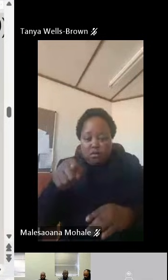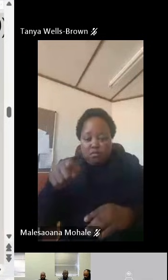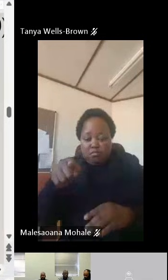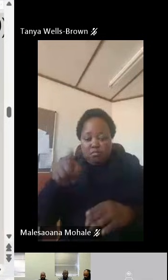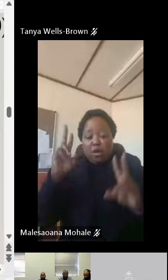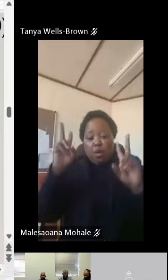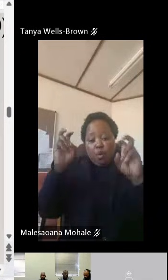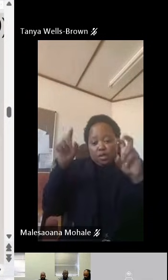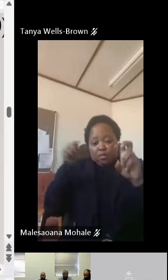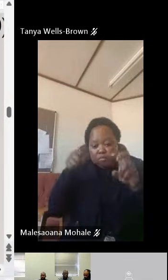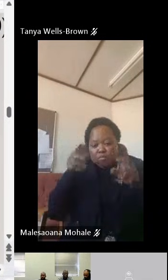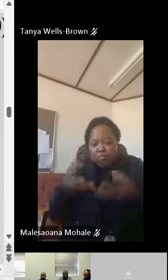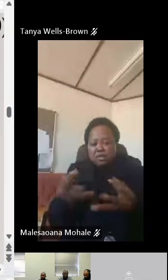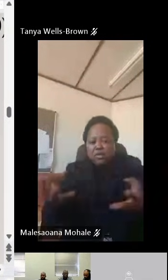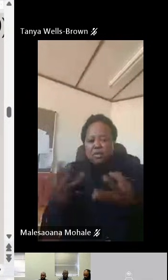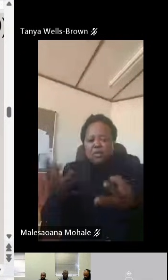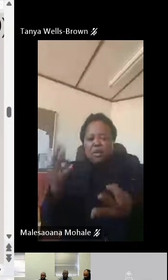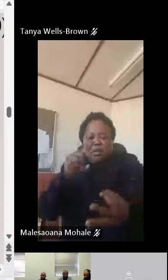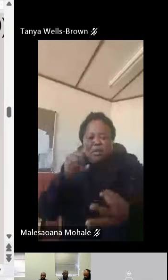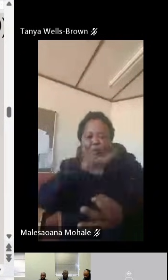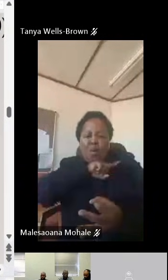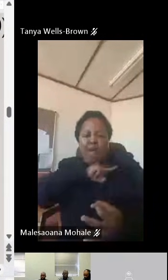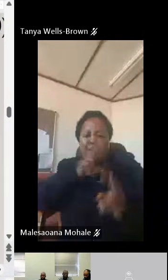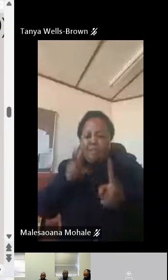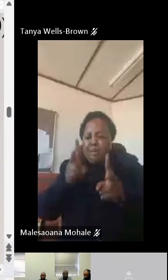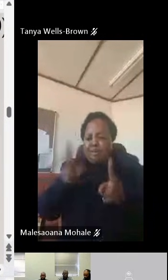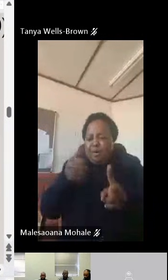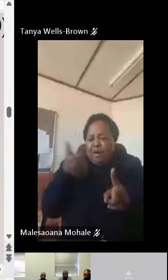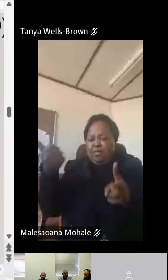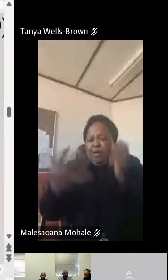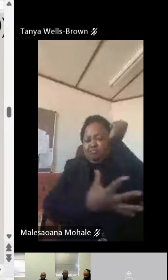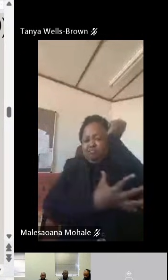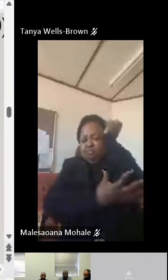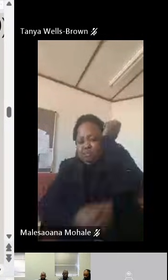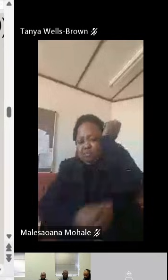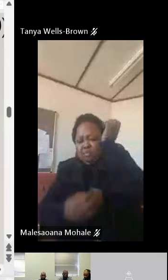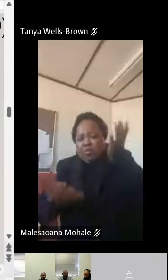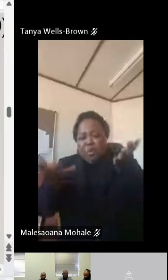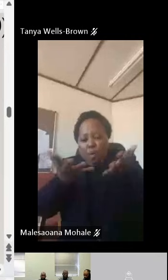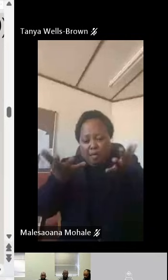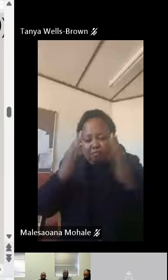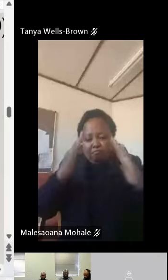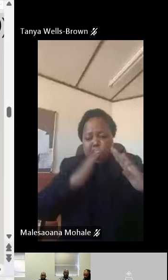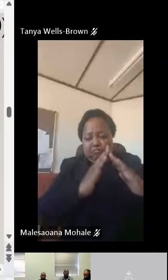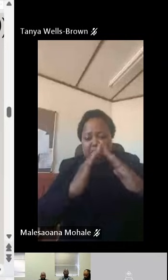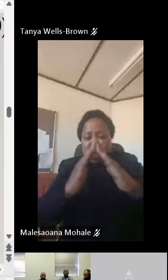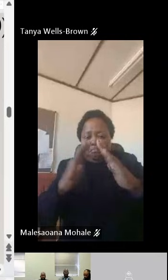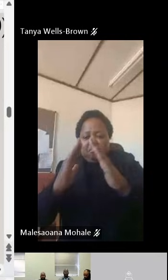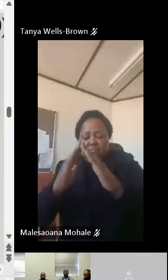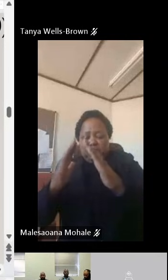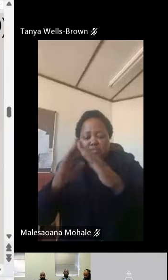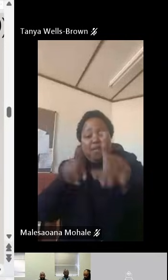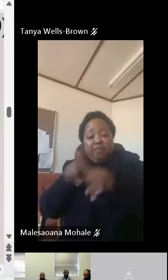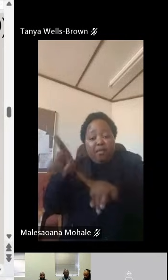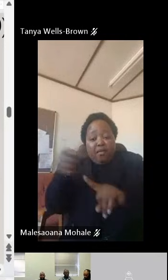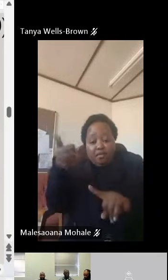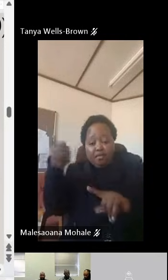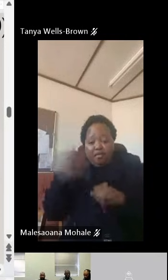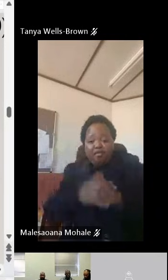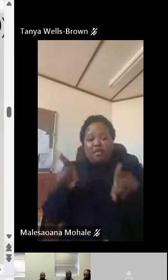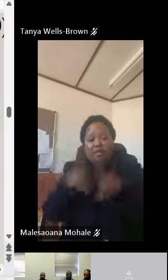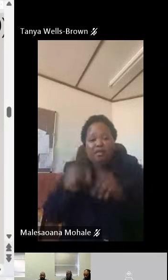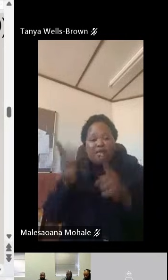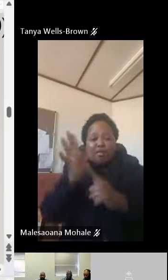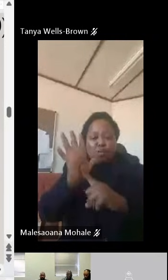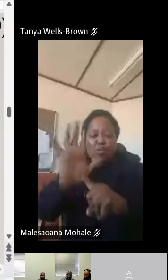why some people find themselves more vulnerable in the community. And it shows that when